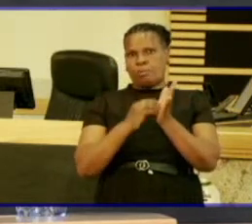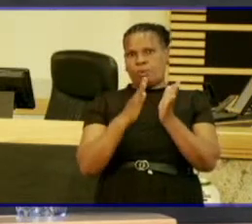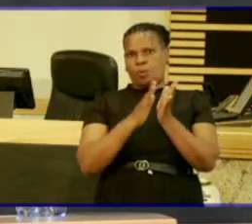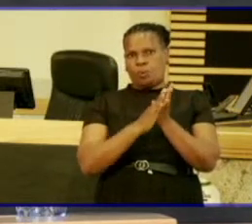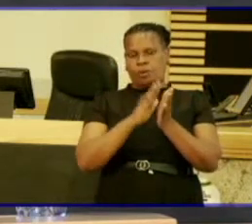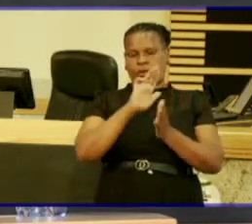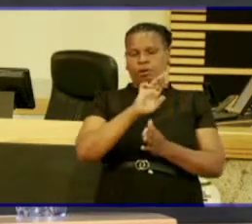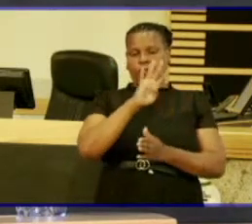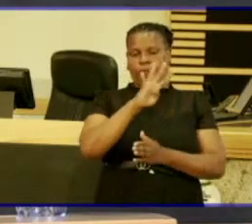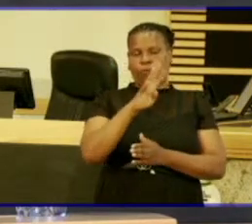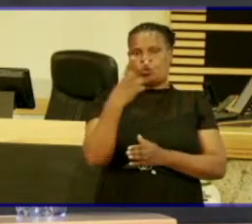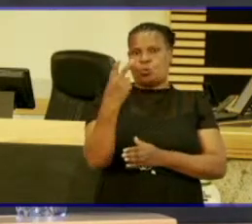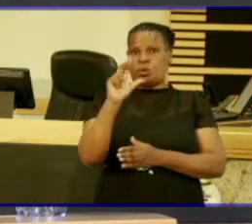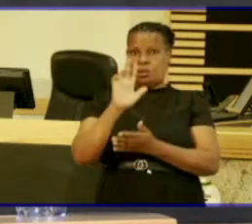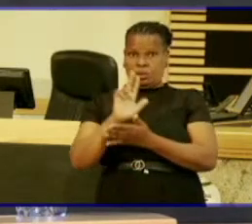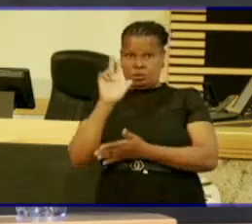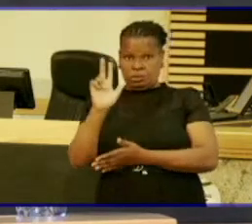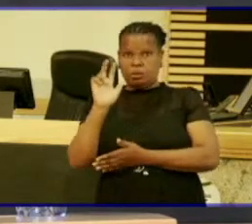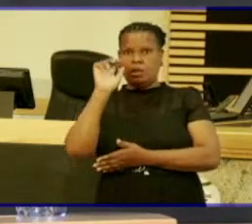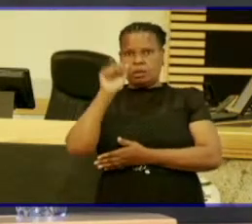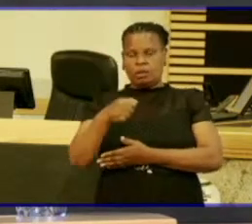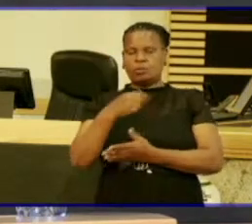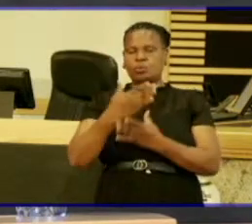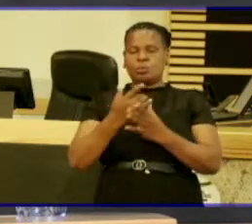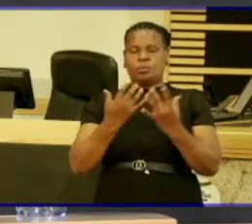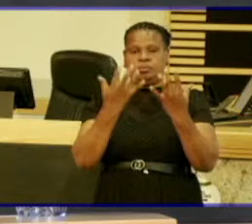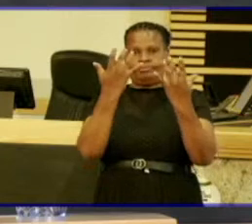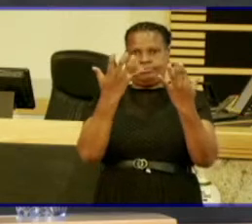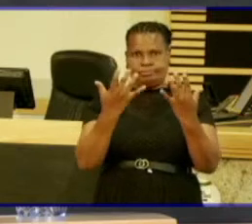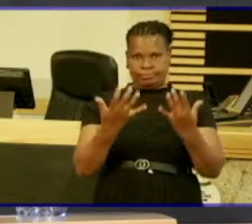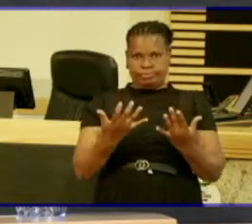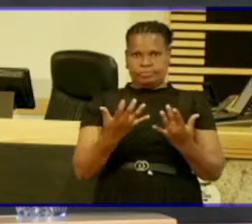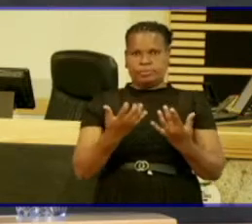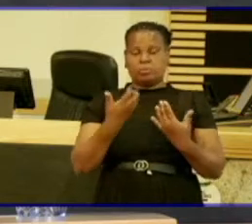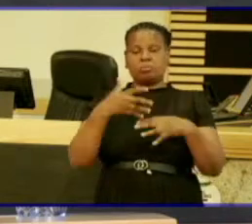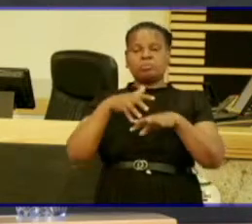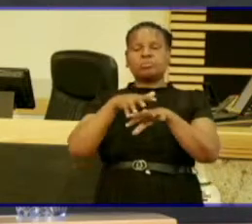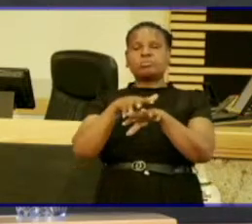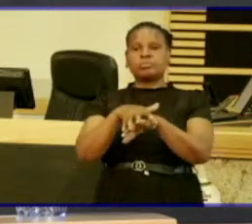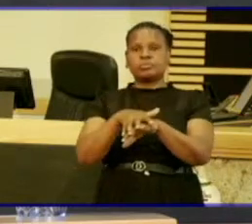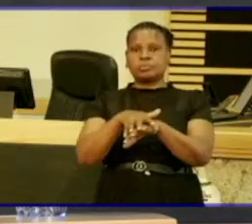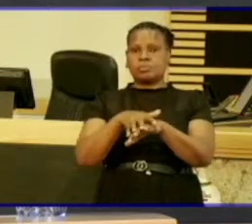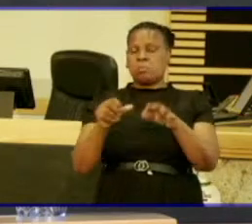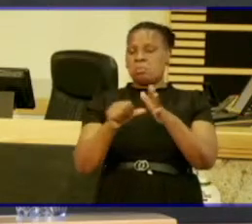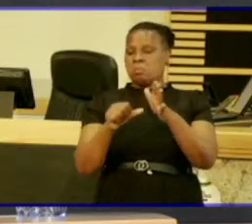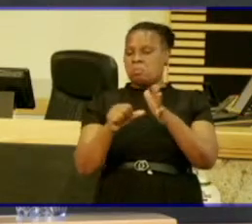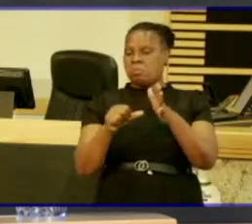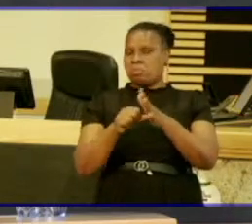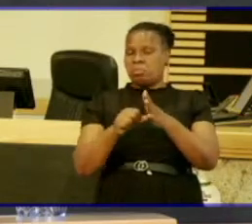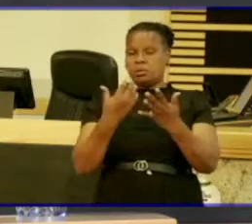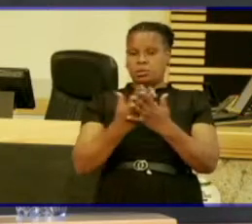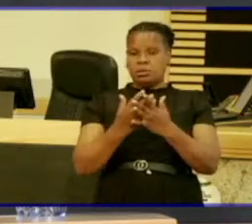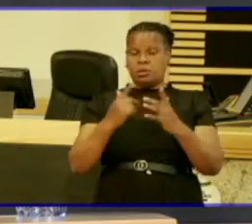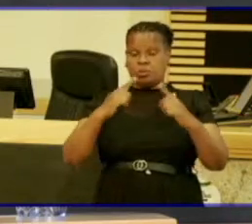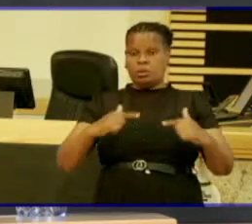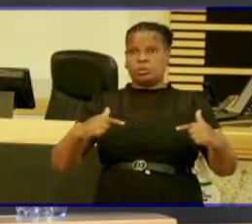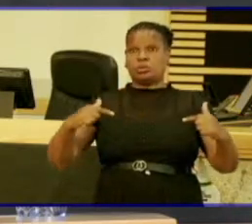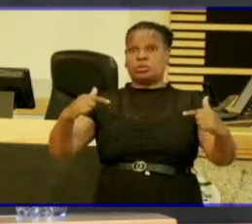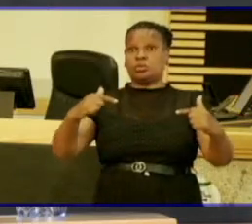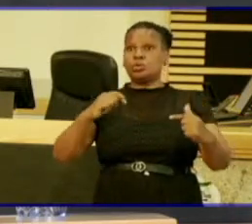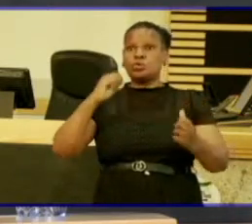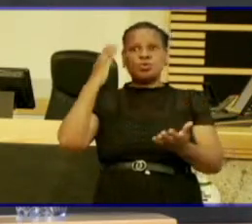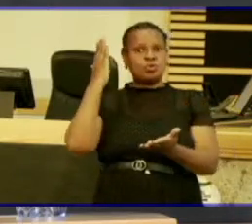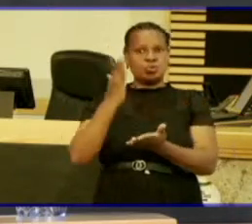2018. However, we have noted that due to budgetary constraint, implementation of this important piece of legislation was not rolled out